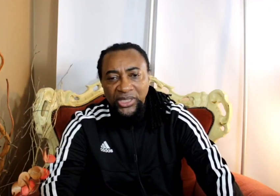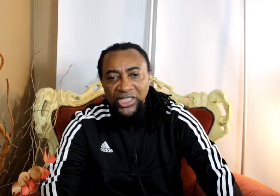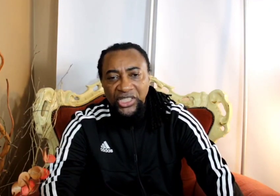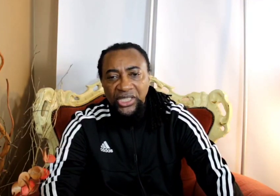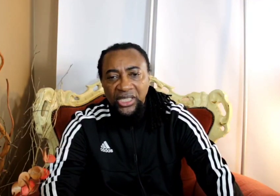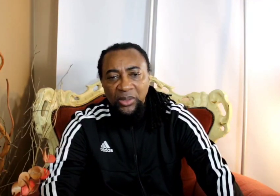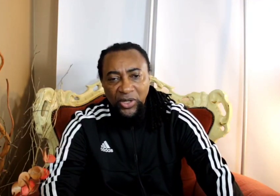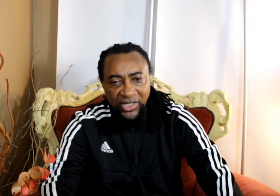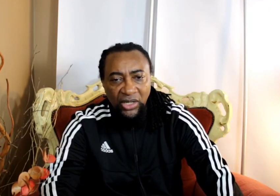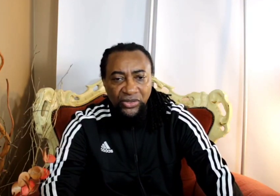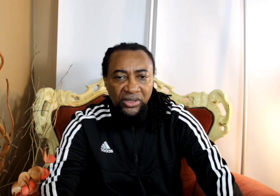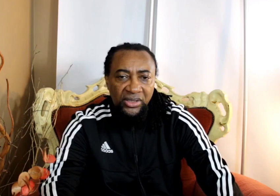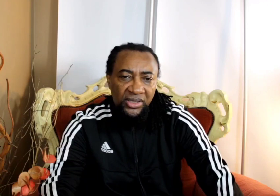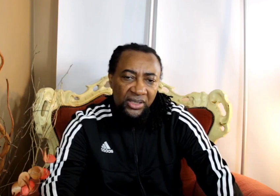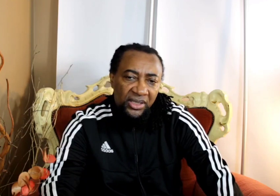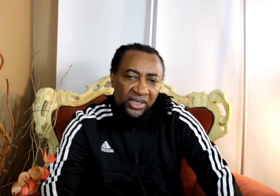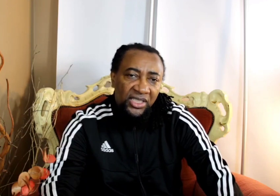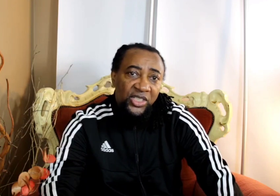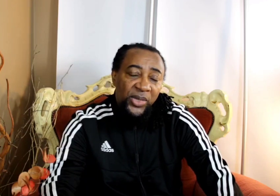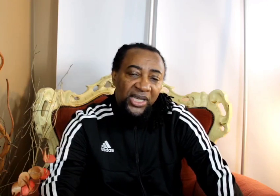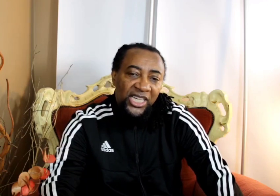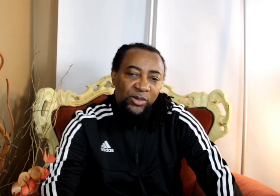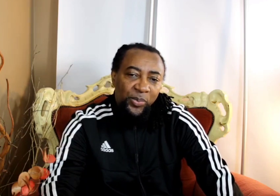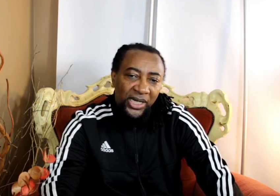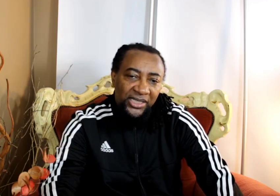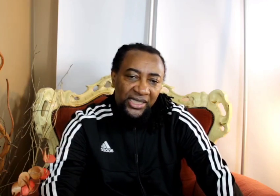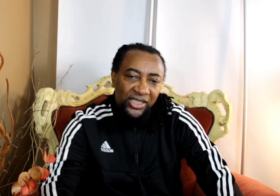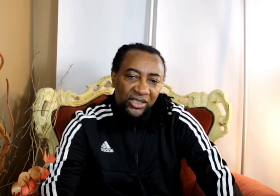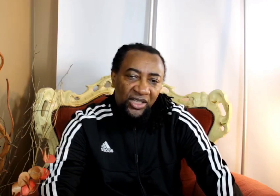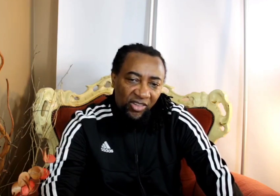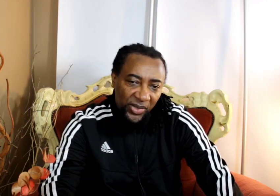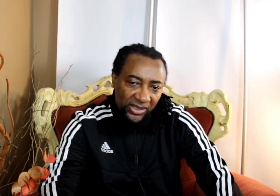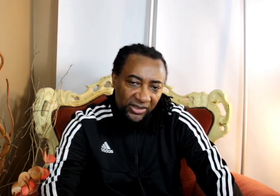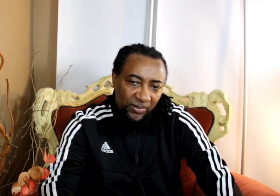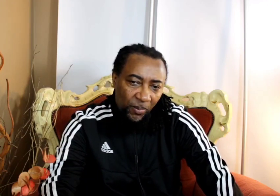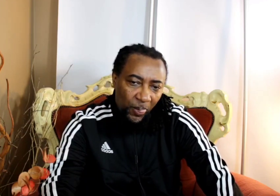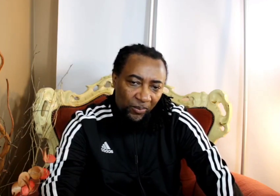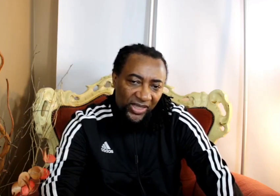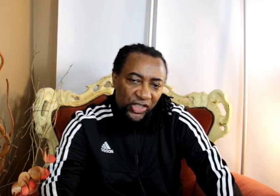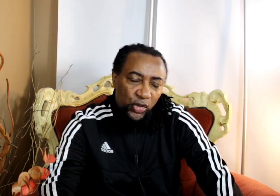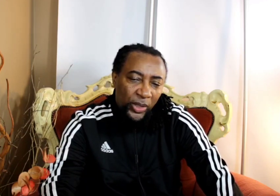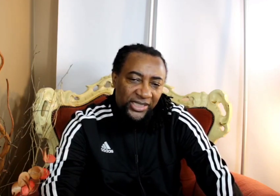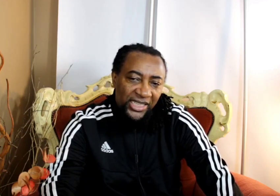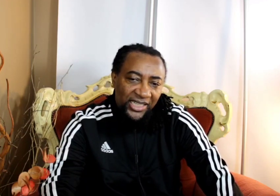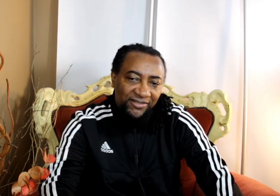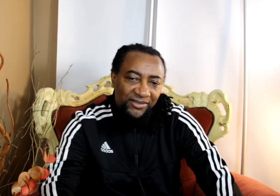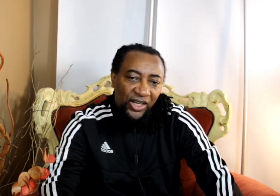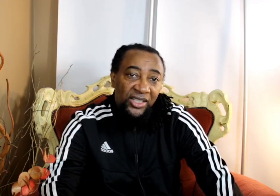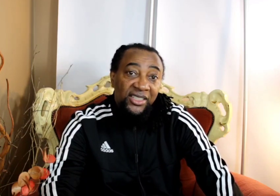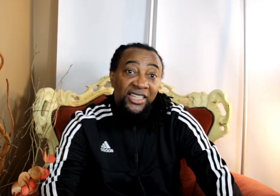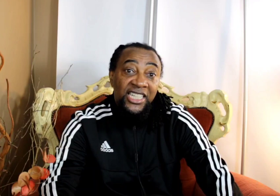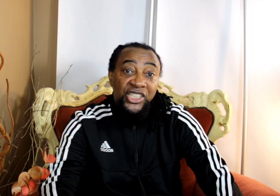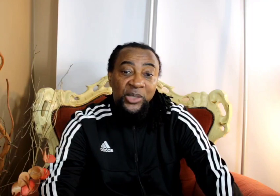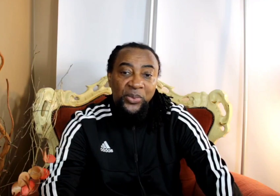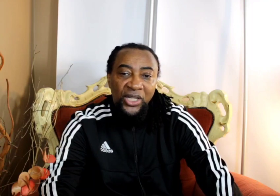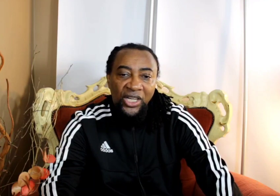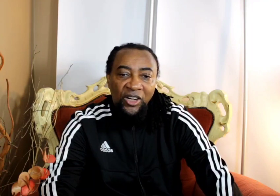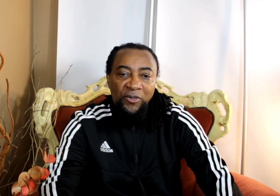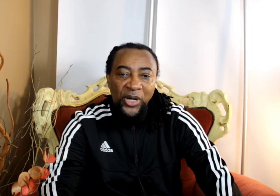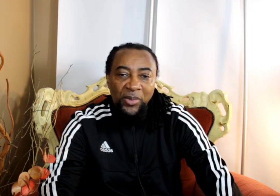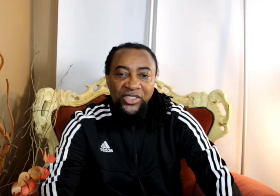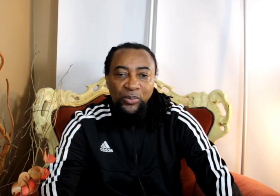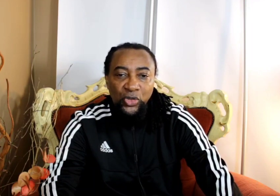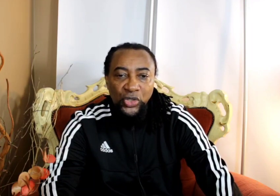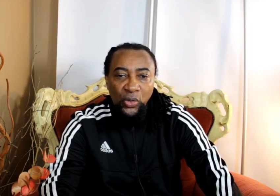replace the British Privy Council, the Jamaica Labour Party in government in 2011 under the leadership